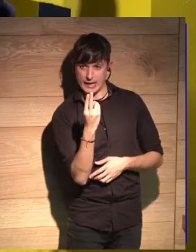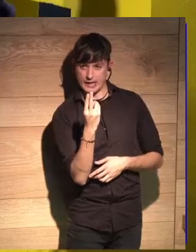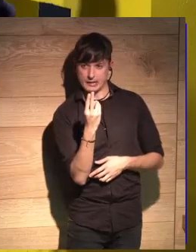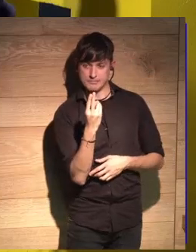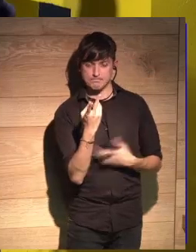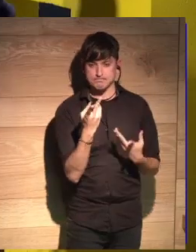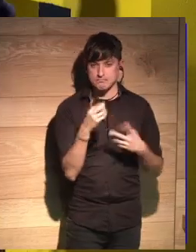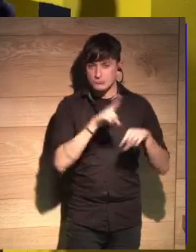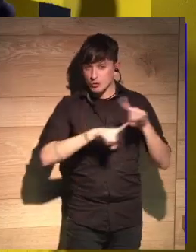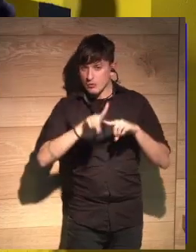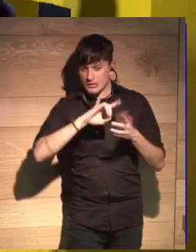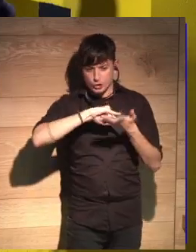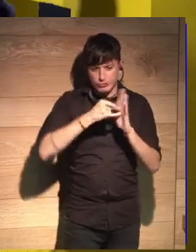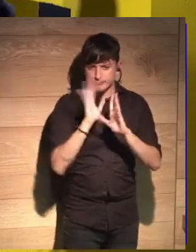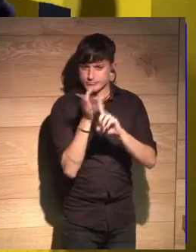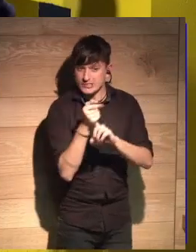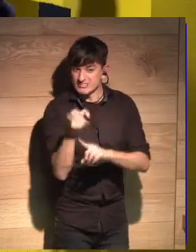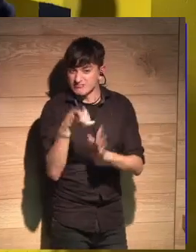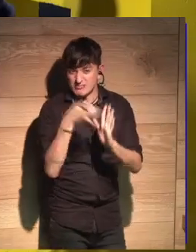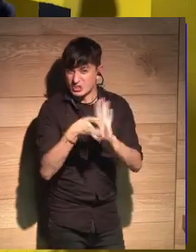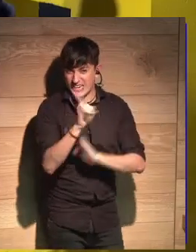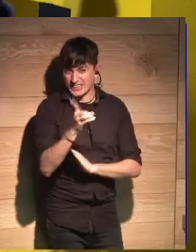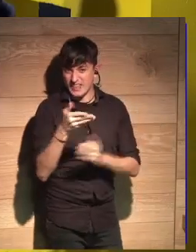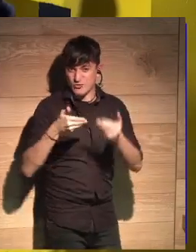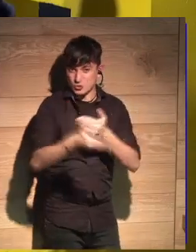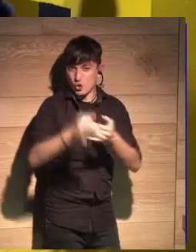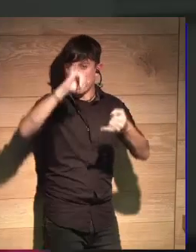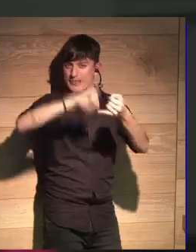that without effort you're going to have a happy marriage for the rest of your life.